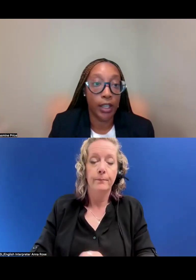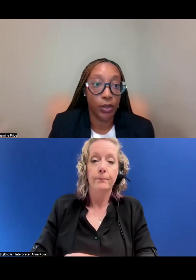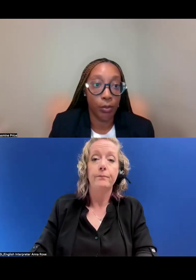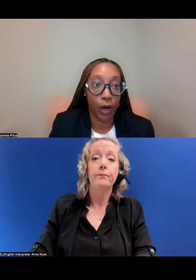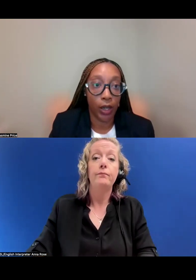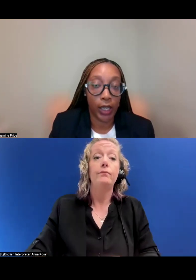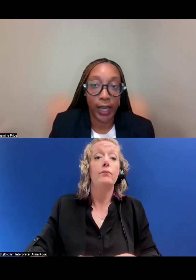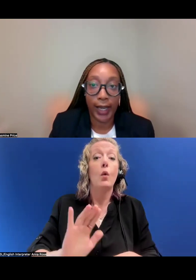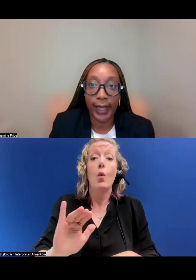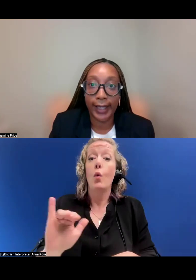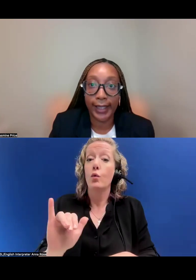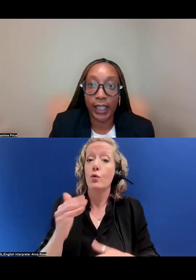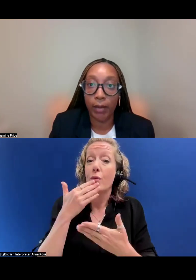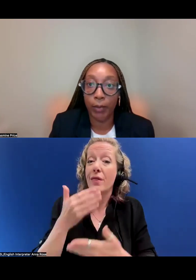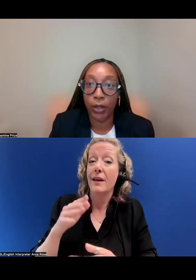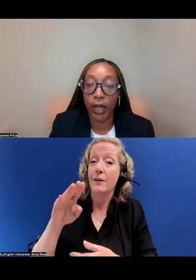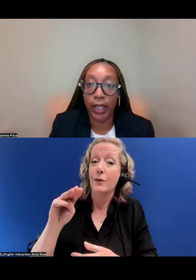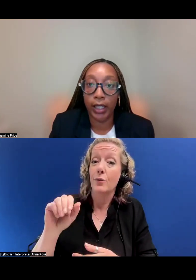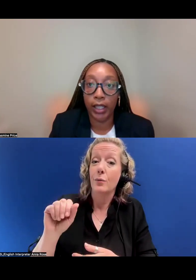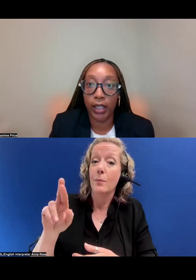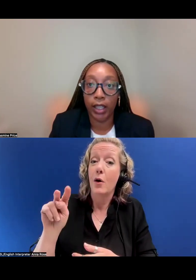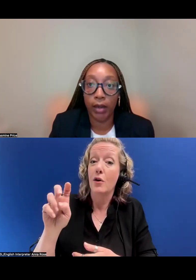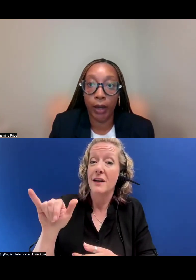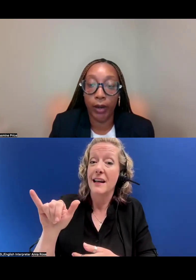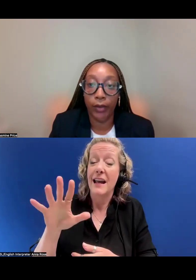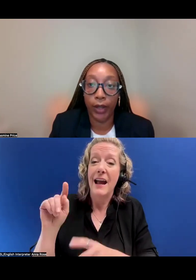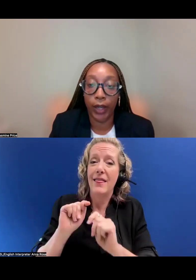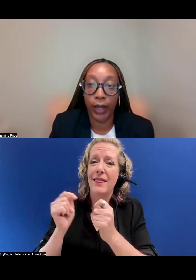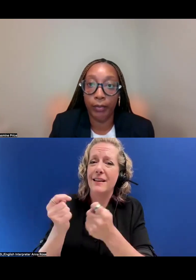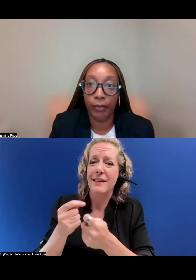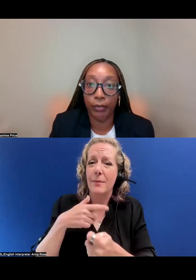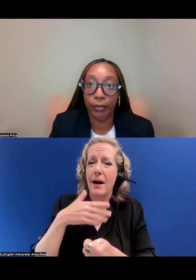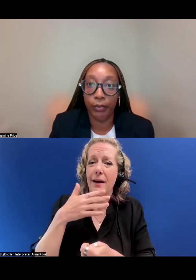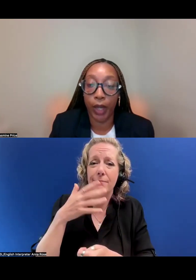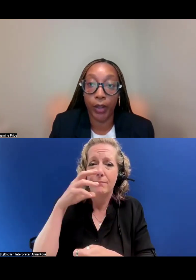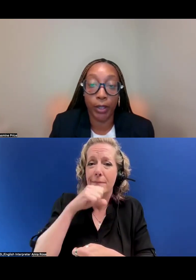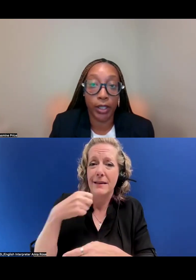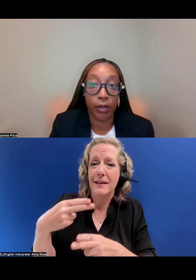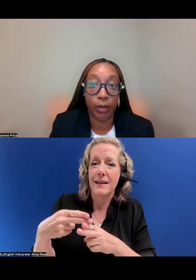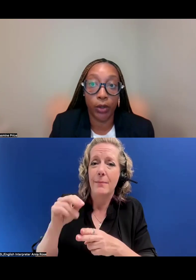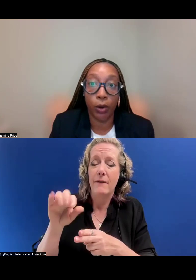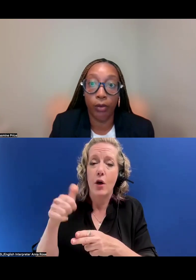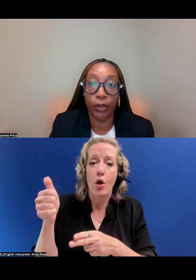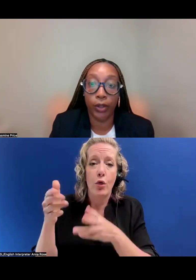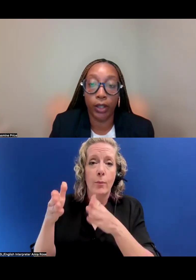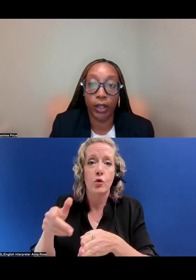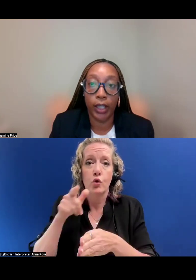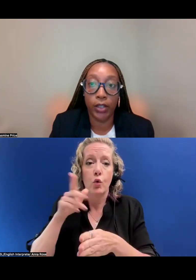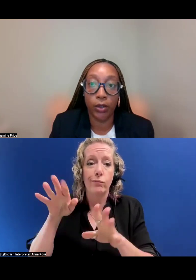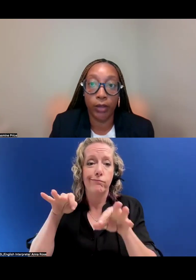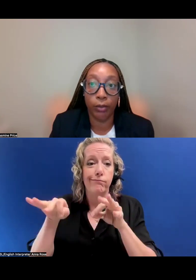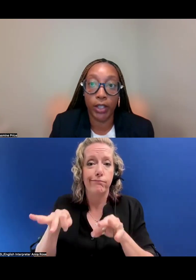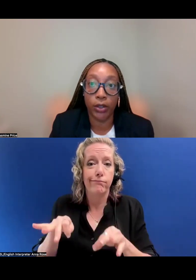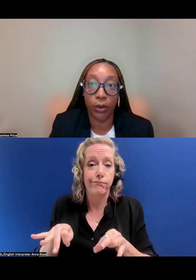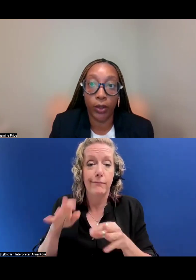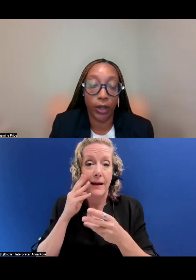And thank you to Marnie and team. I'm sorry I didn't catch the name of the other participant who offered the